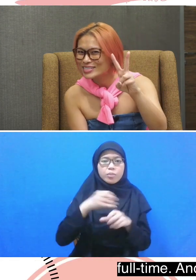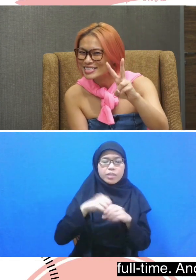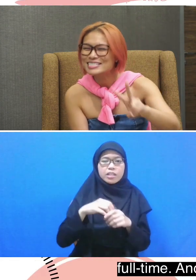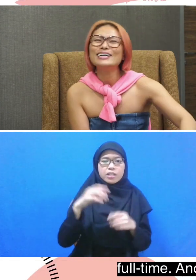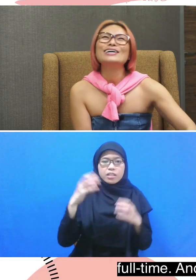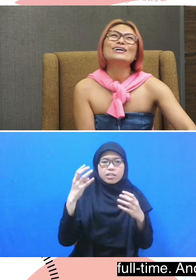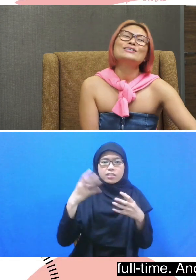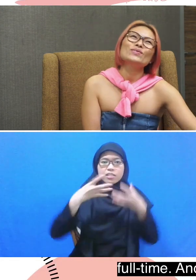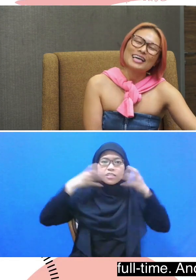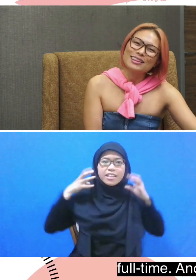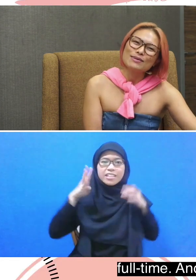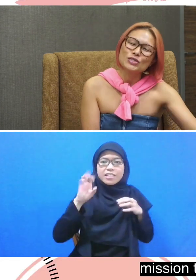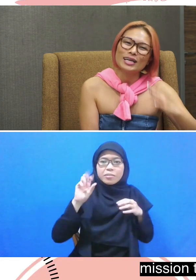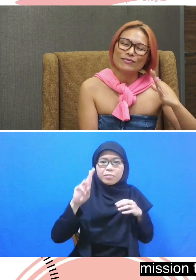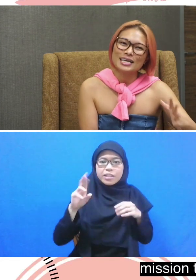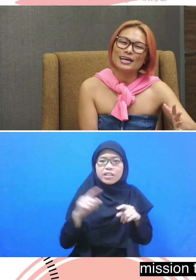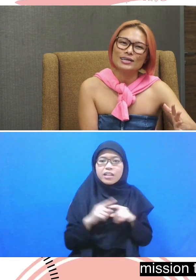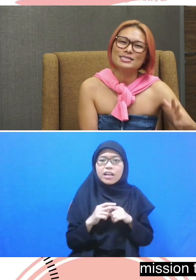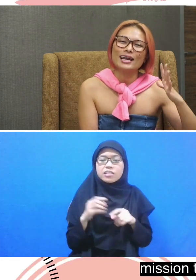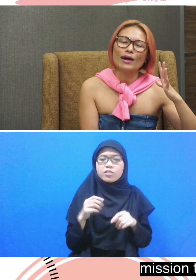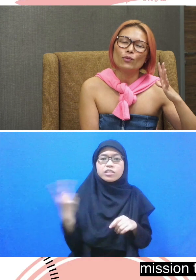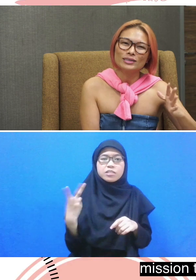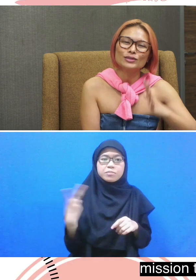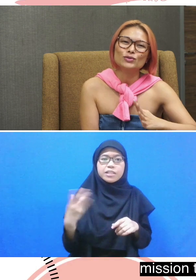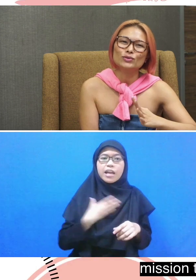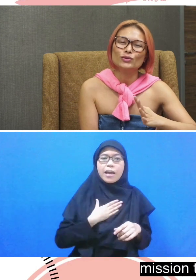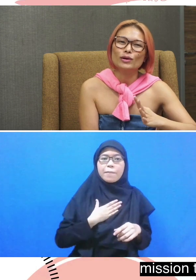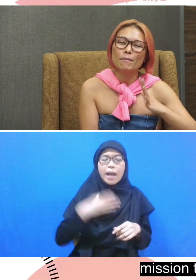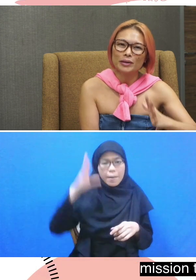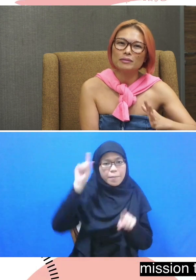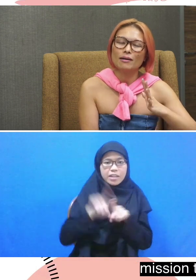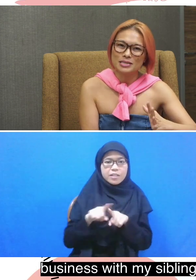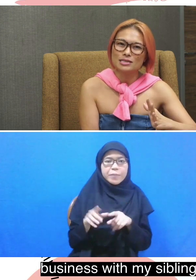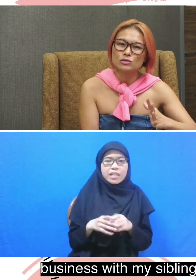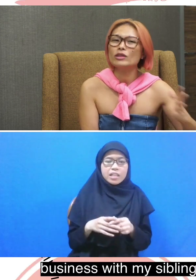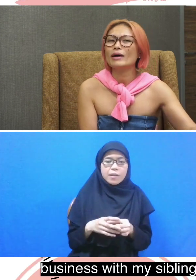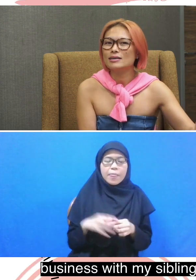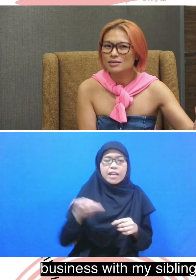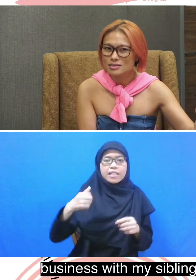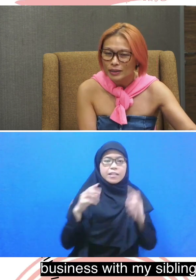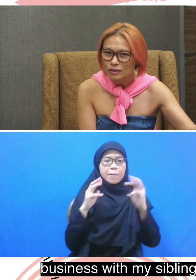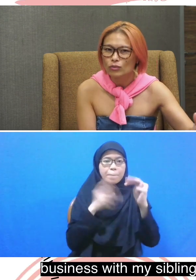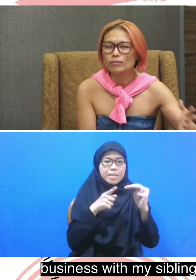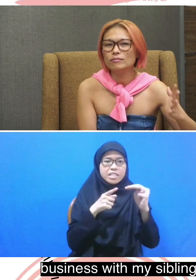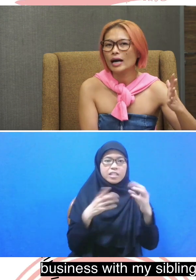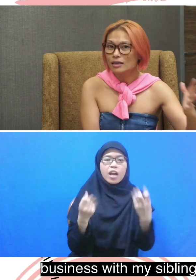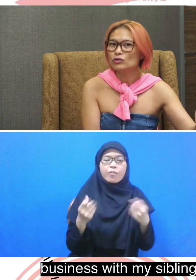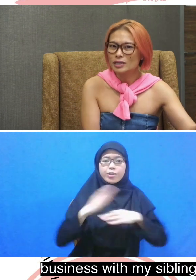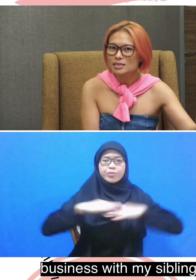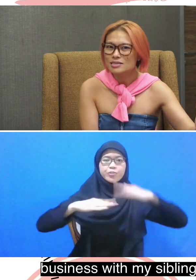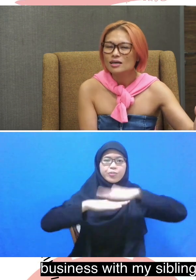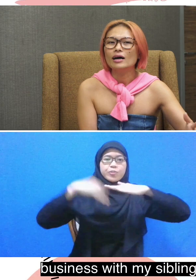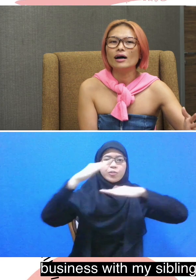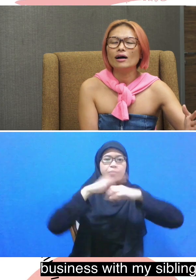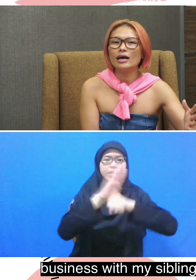ever since. So the other mission that I've set out is that I wanted to build a business with my sibling, whom I love to